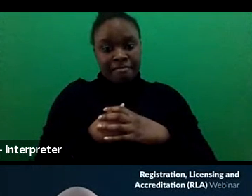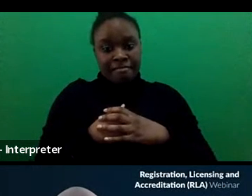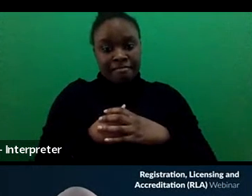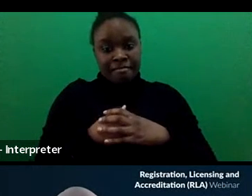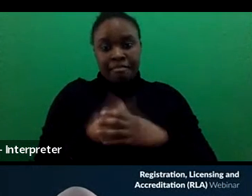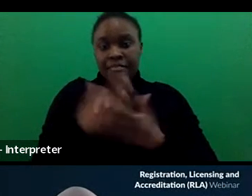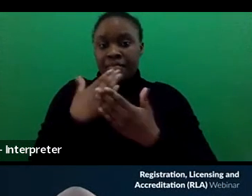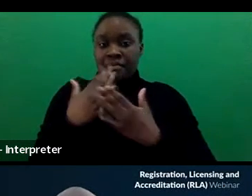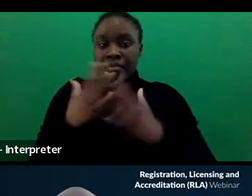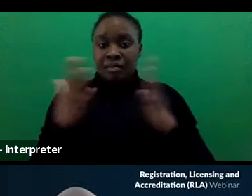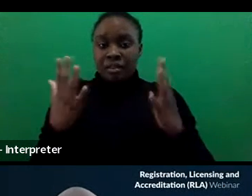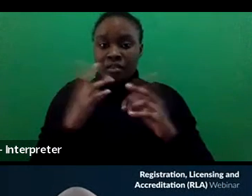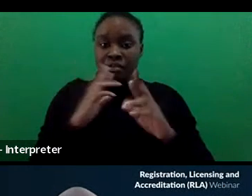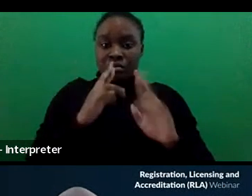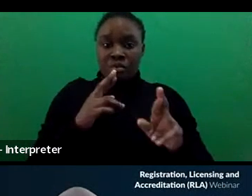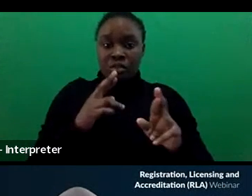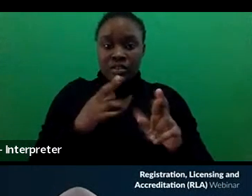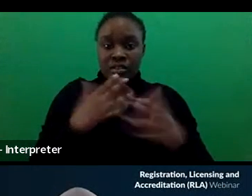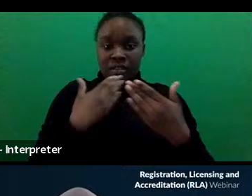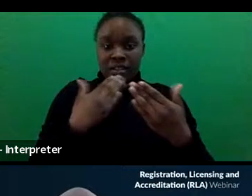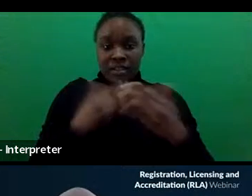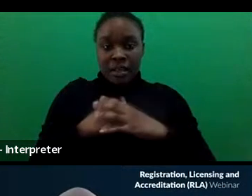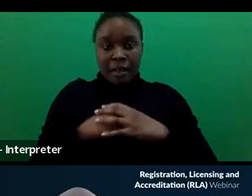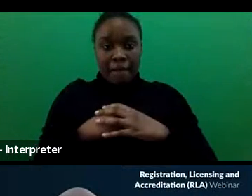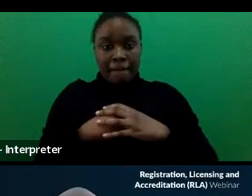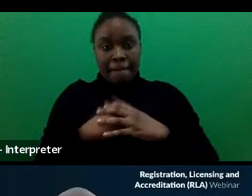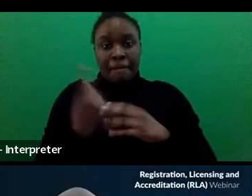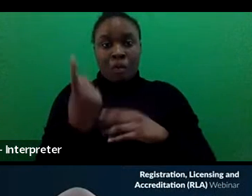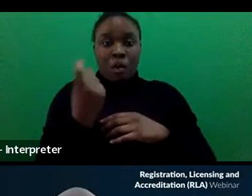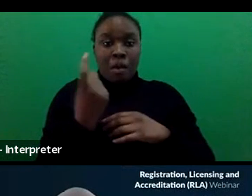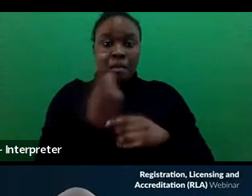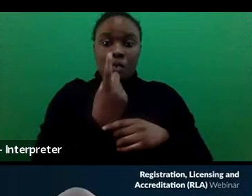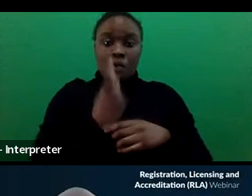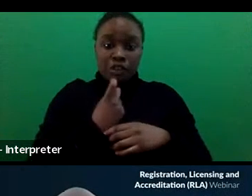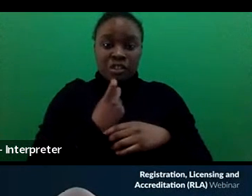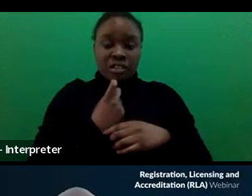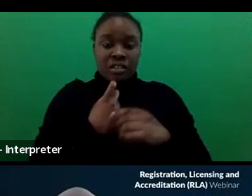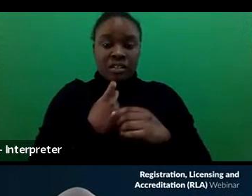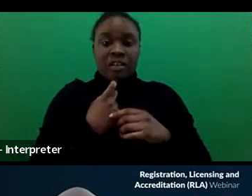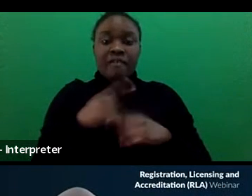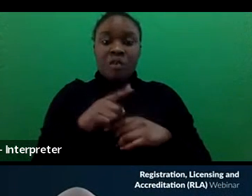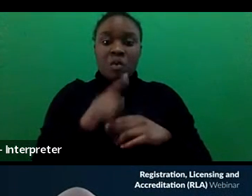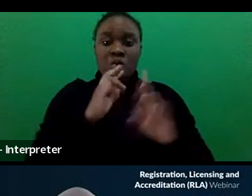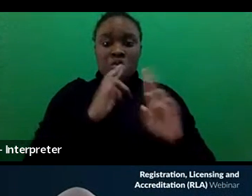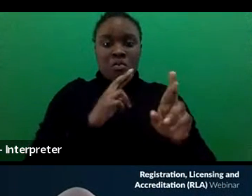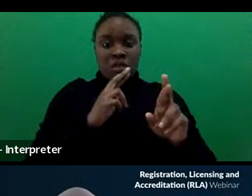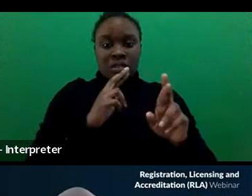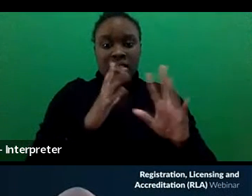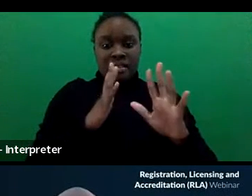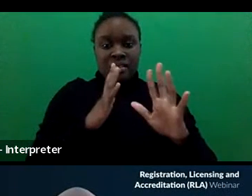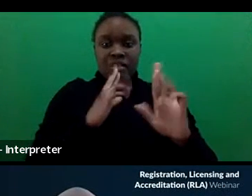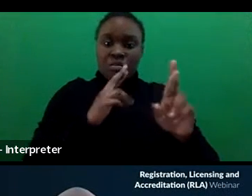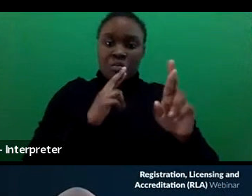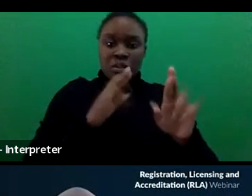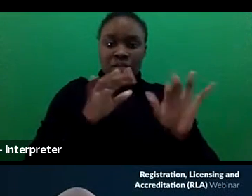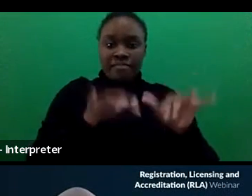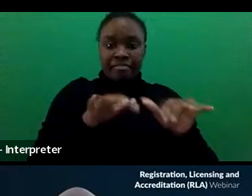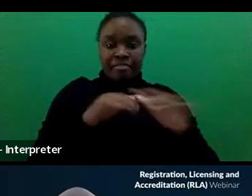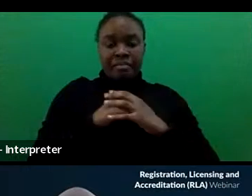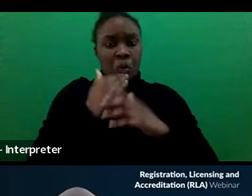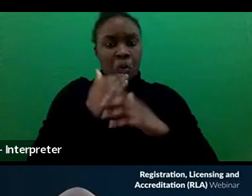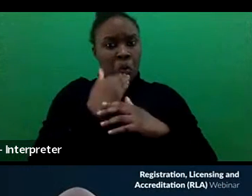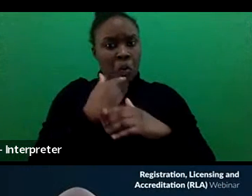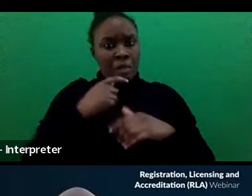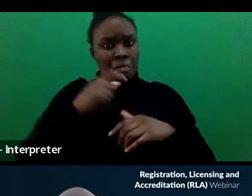Thank you so much for responding to us. There's one more question that is coming through for reporting. Who should apply for cargo